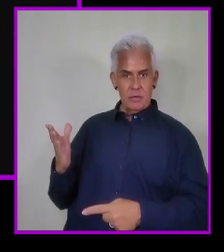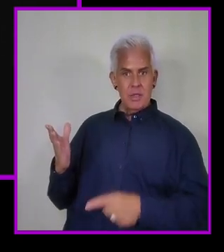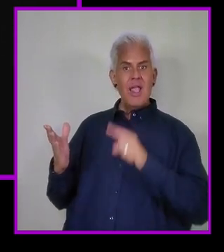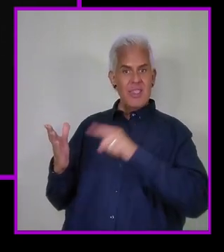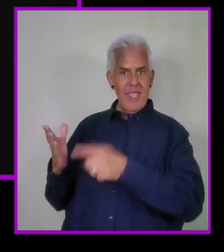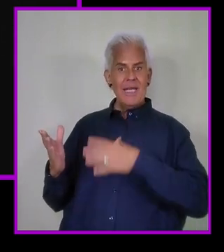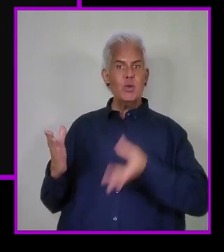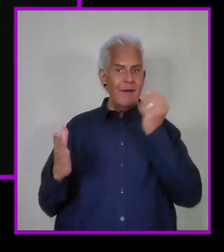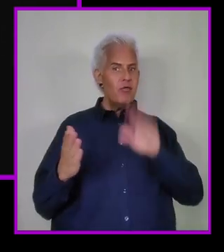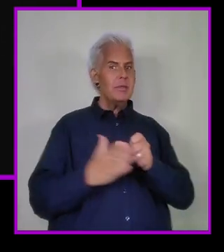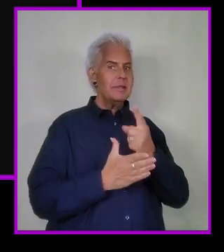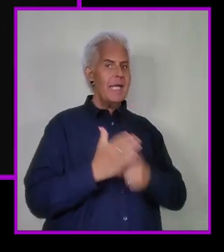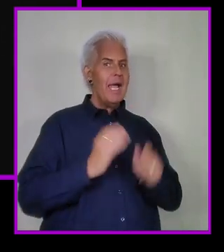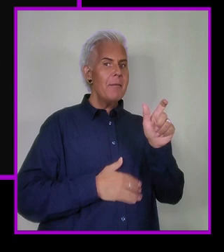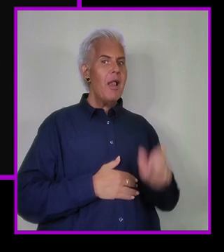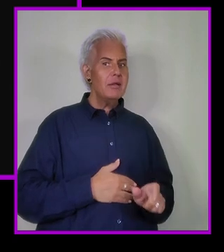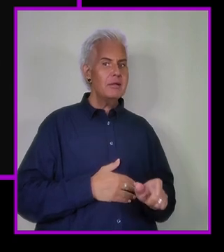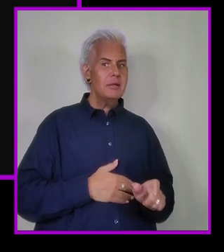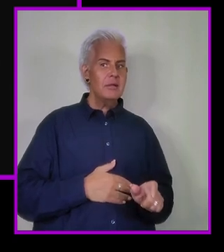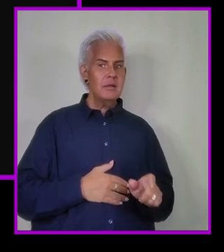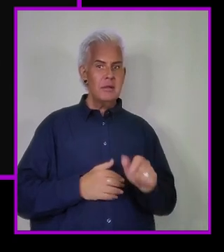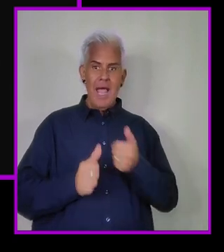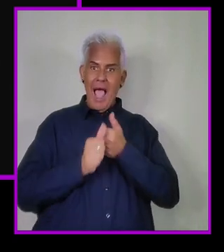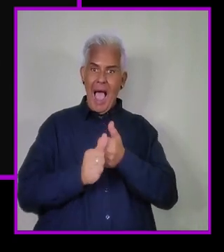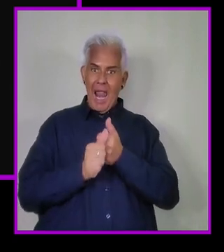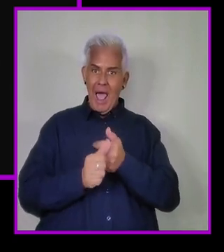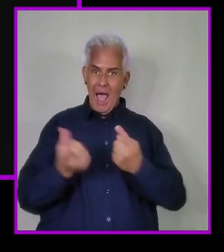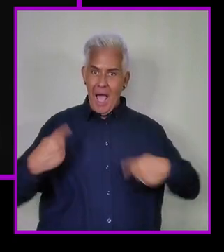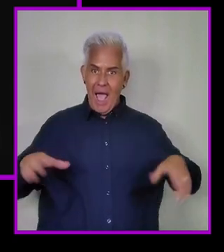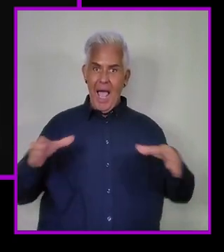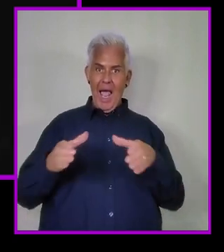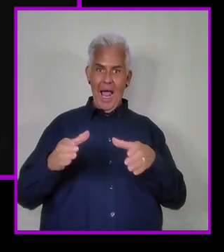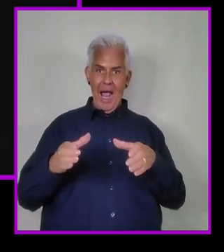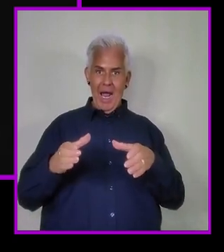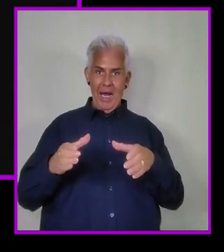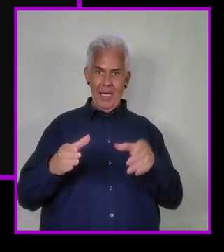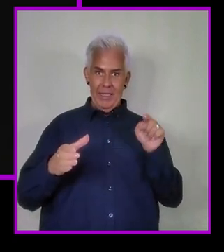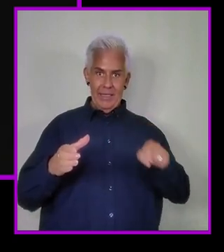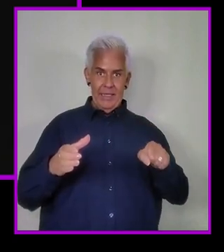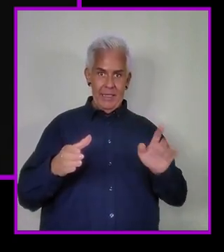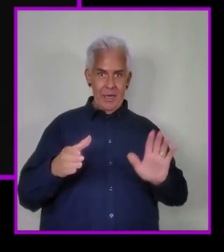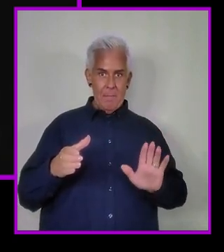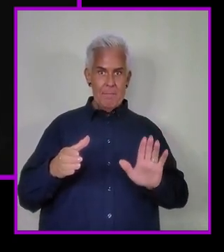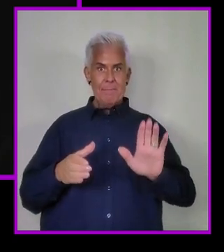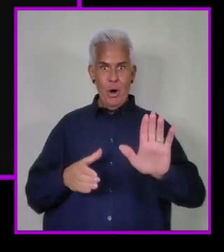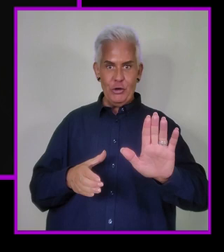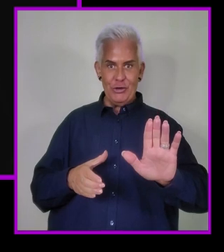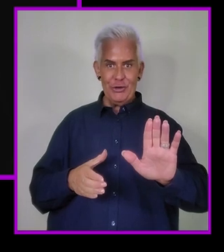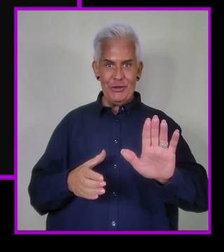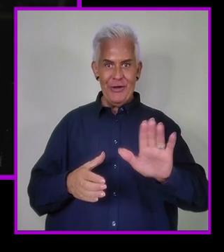they need to hear from a disabled person. And I think the more as allies we can push disabled people front and centre, the